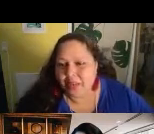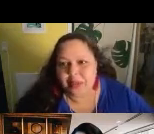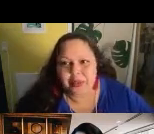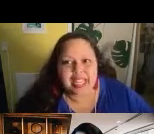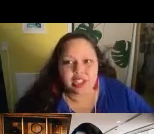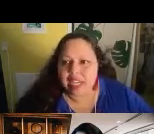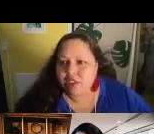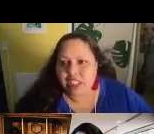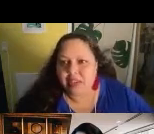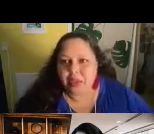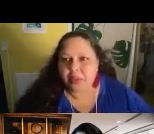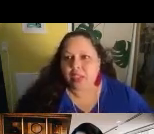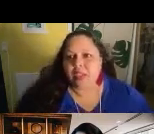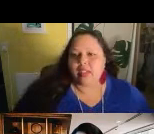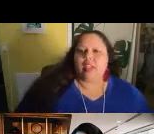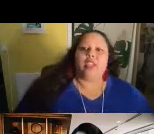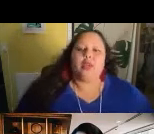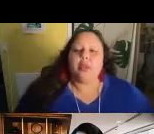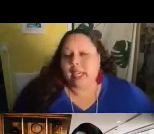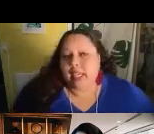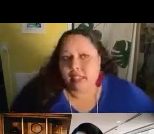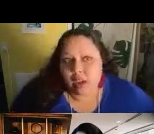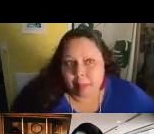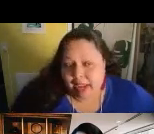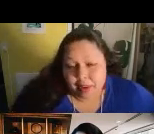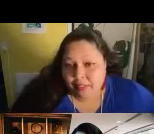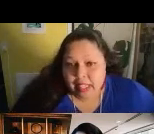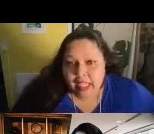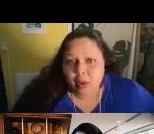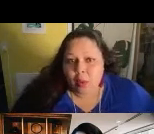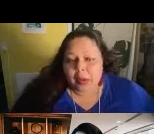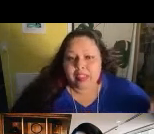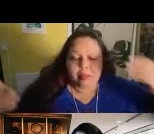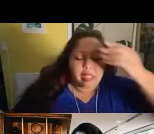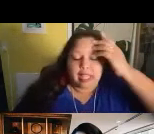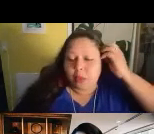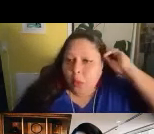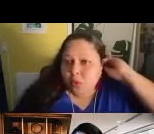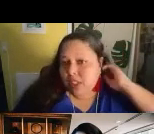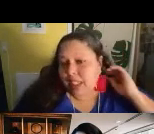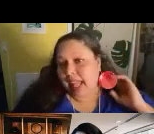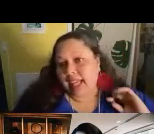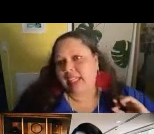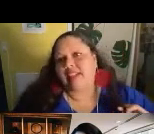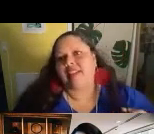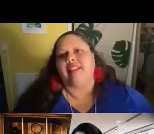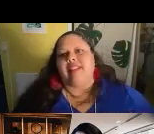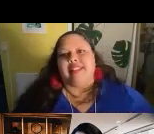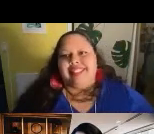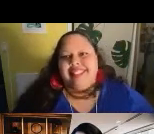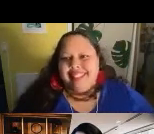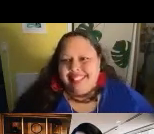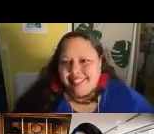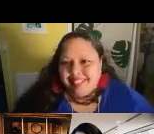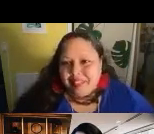If anyone would like to share, just unmute. You can talk about how you're feeling or something that you wrote, just a line.